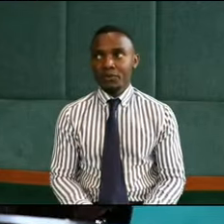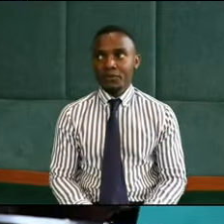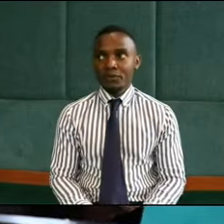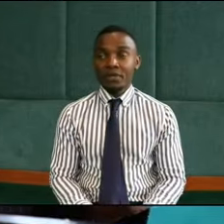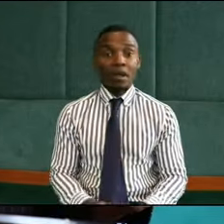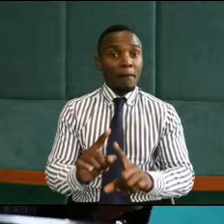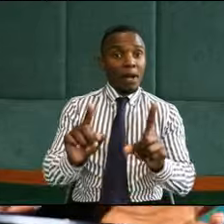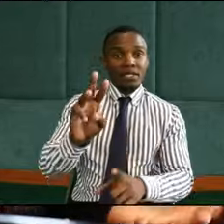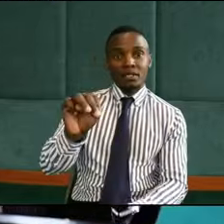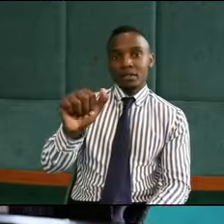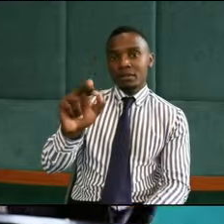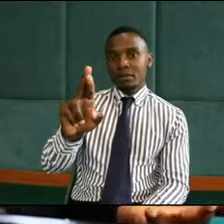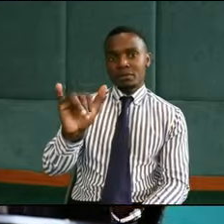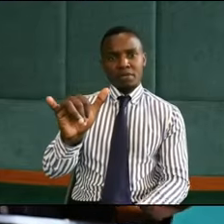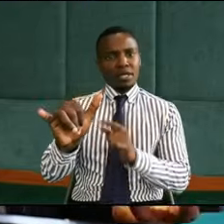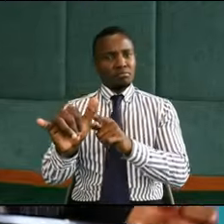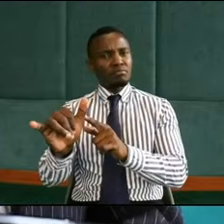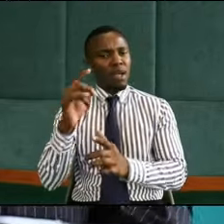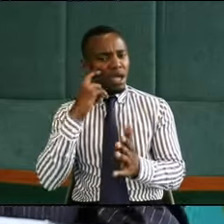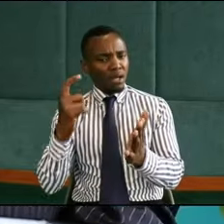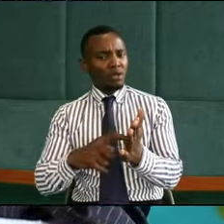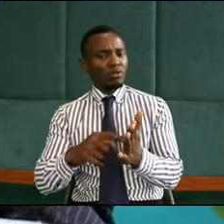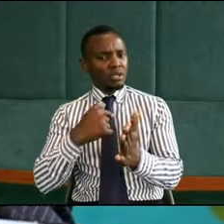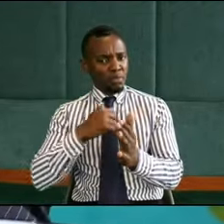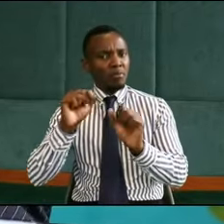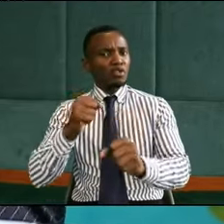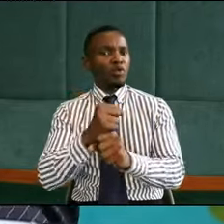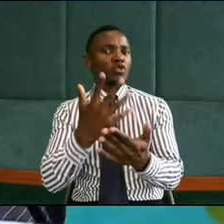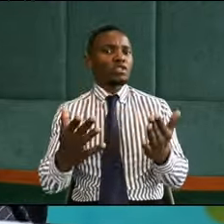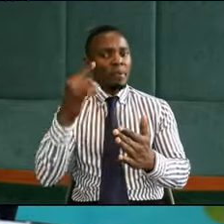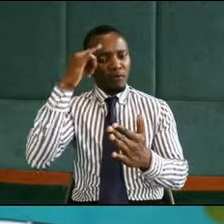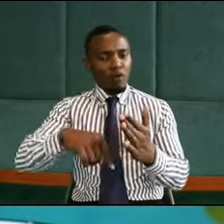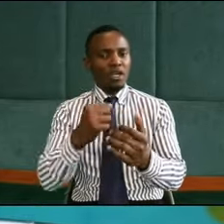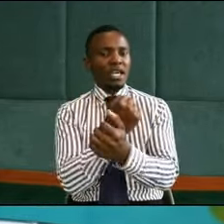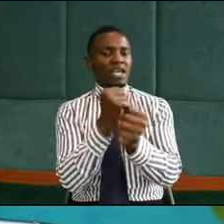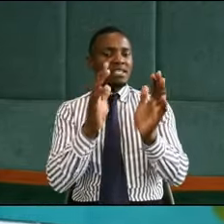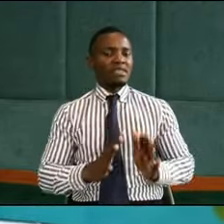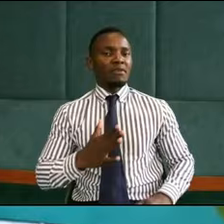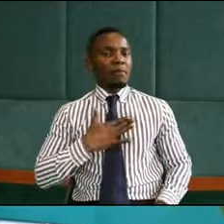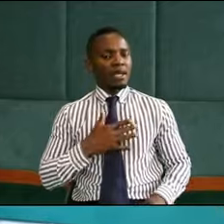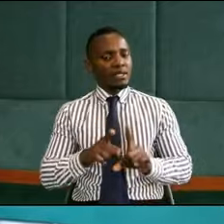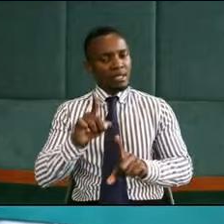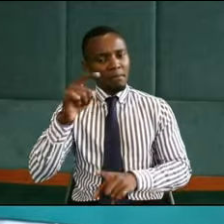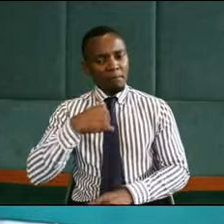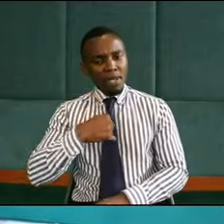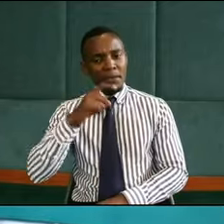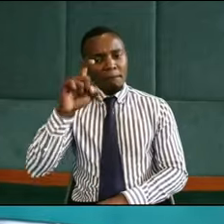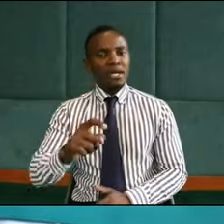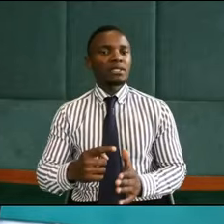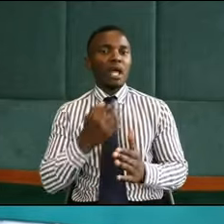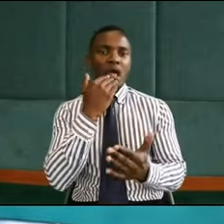she recognized, I have to do something for my Savior. I have to express my gratitude to my